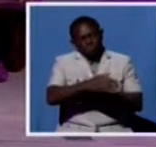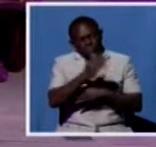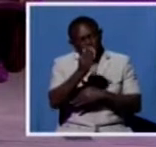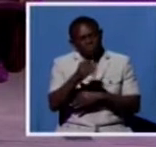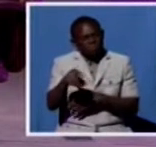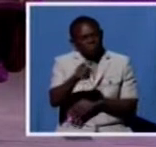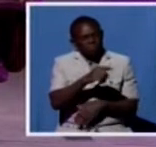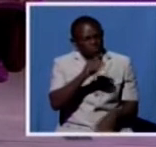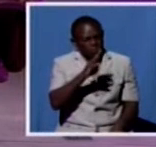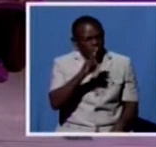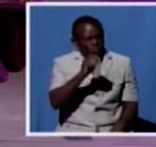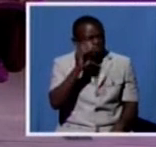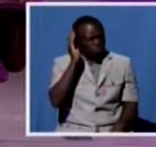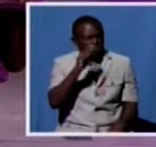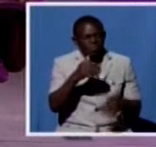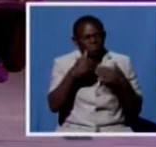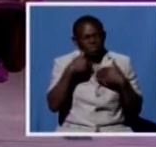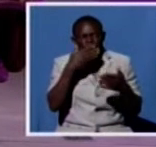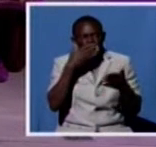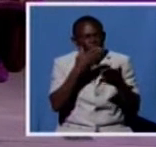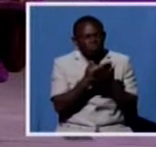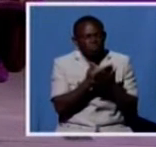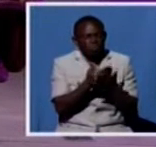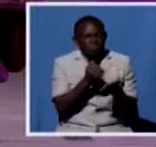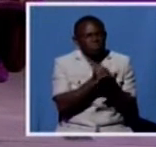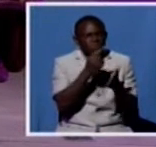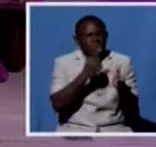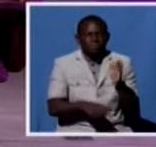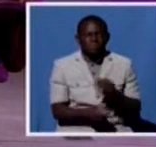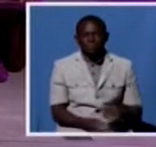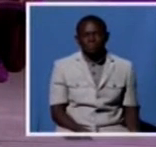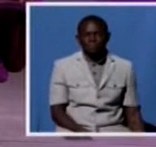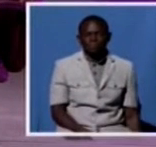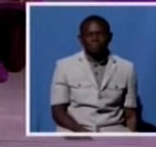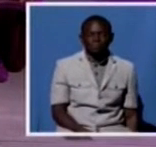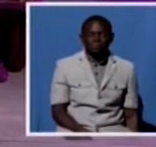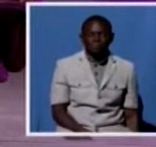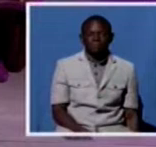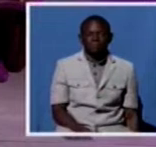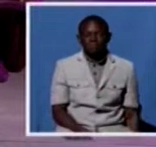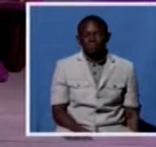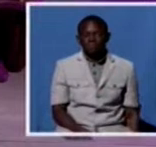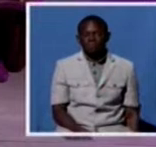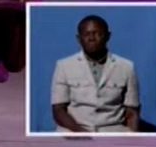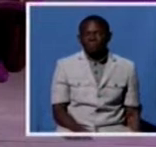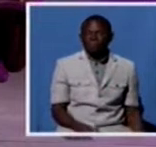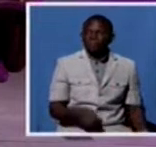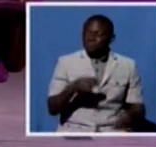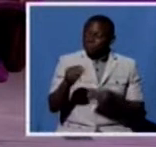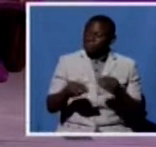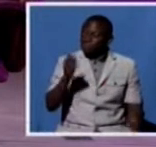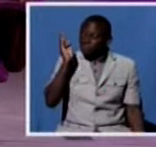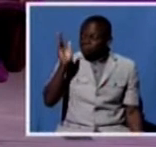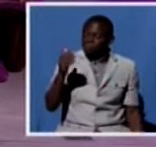Yeah, in terms of the impact, first of all, we expect obviously additional revenue into the basket.